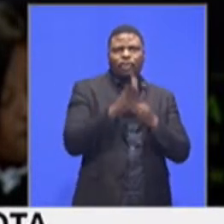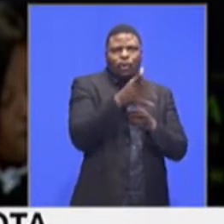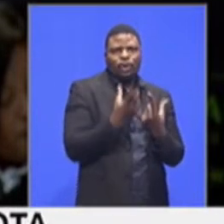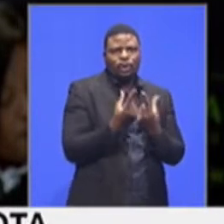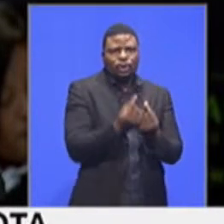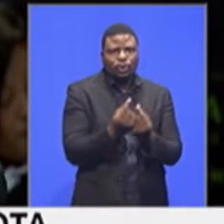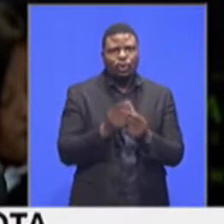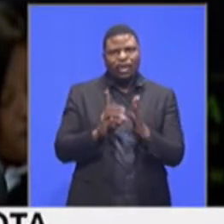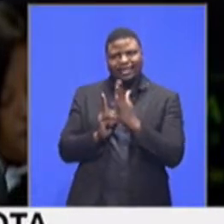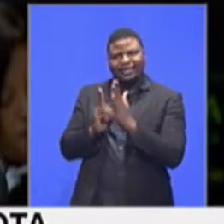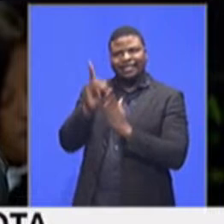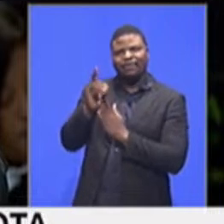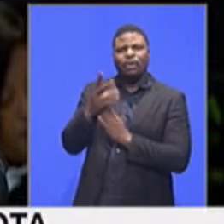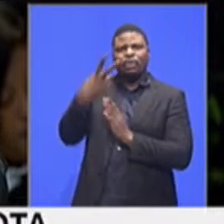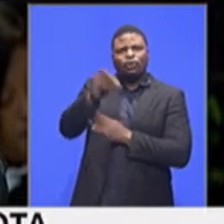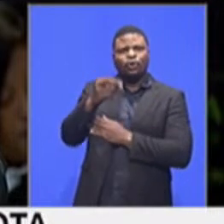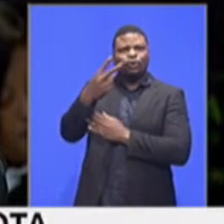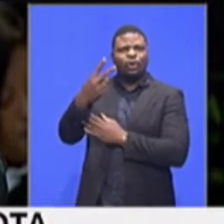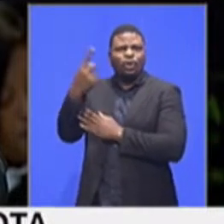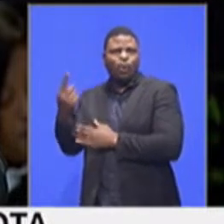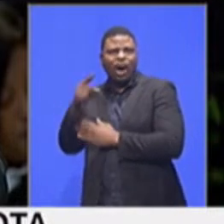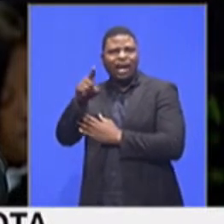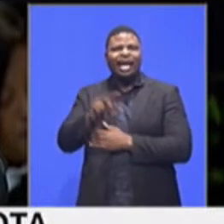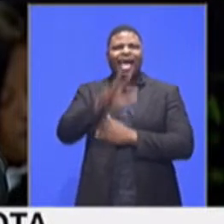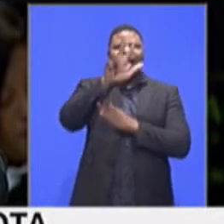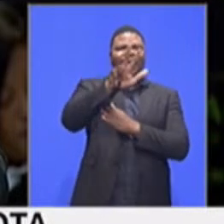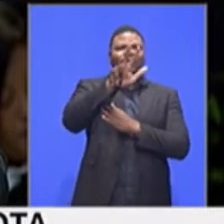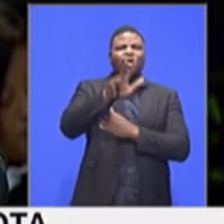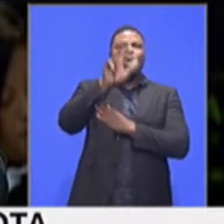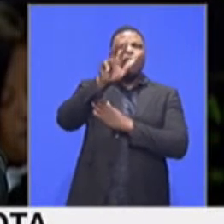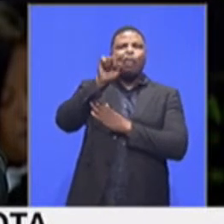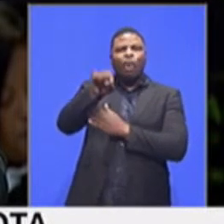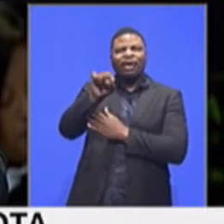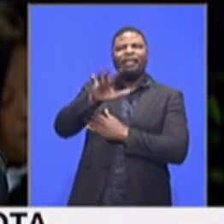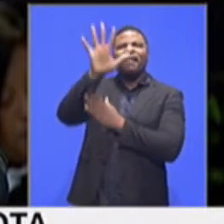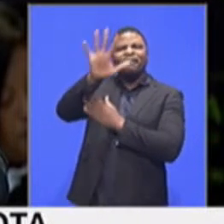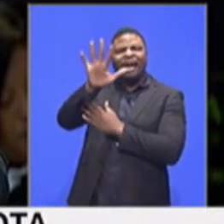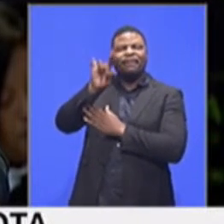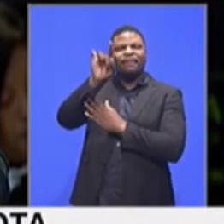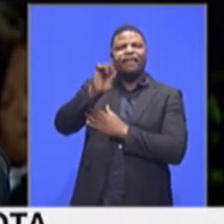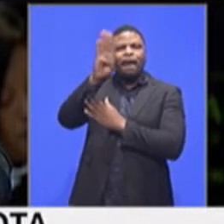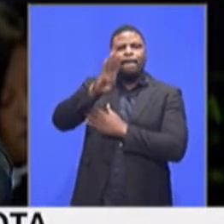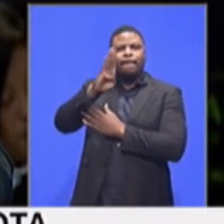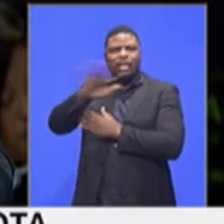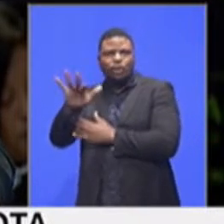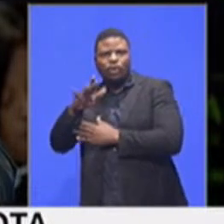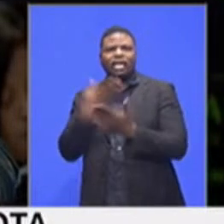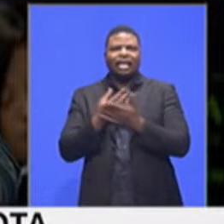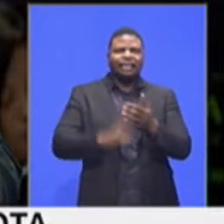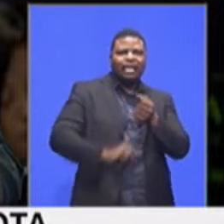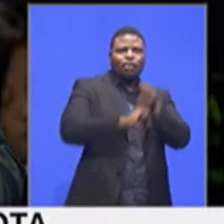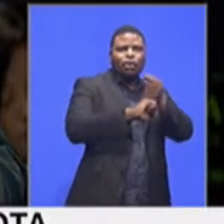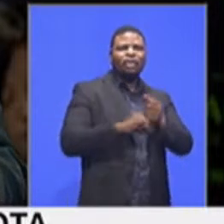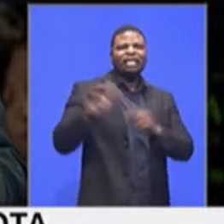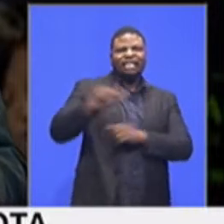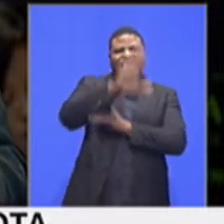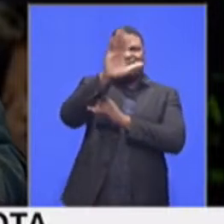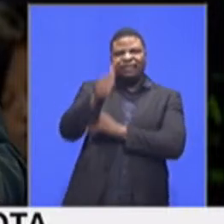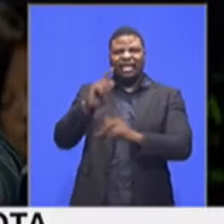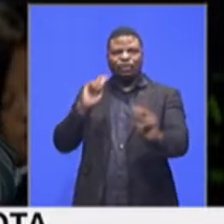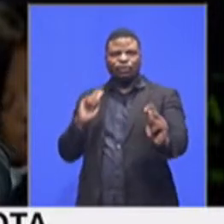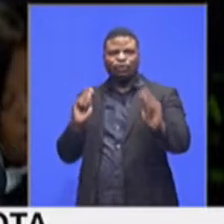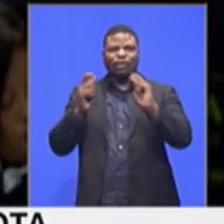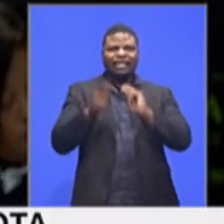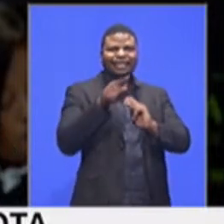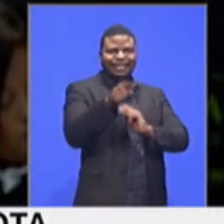in 2021 pledged $8.5 billion to support South Africa's transition. This will go a long way.